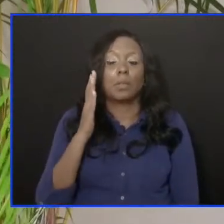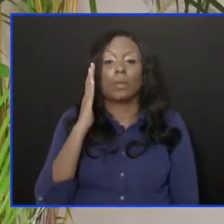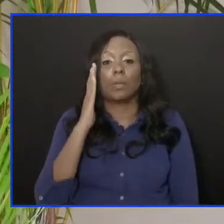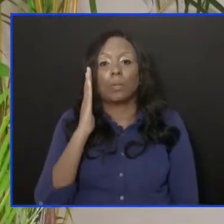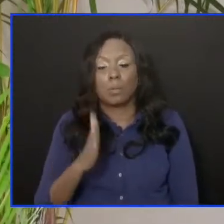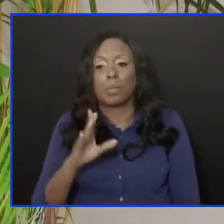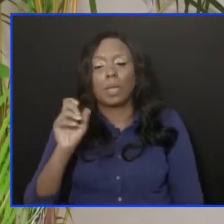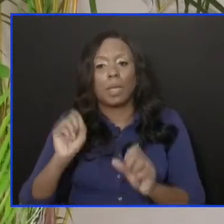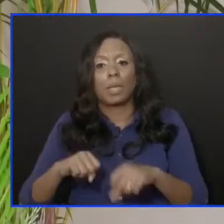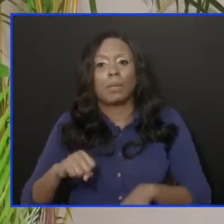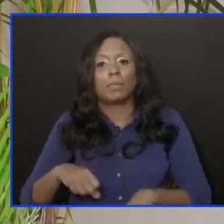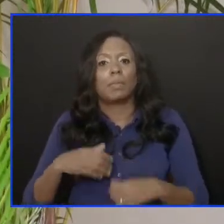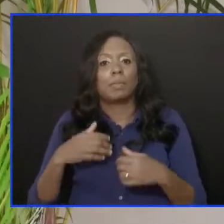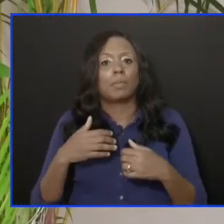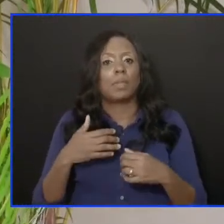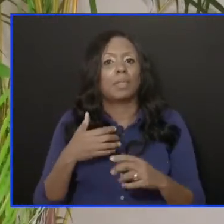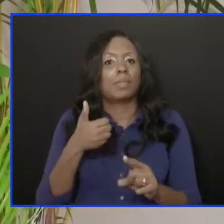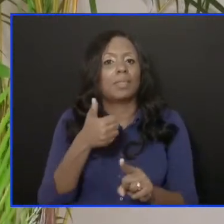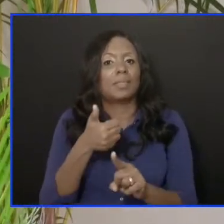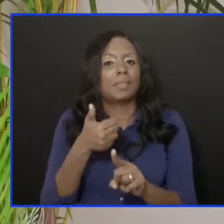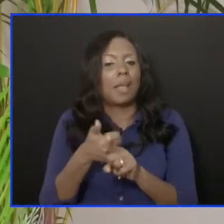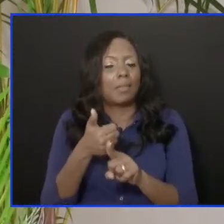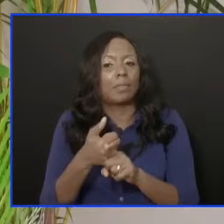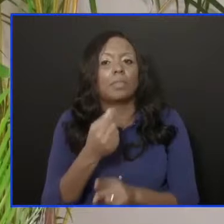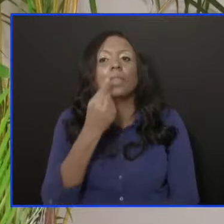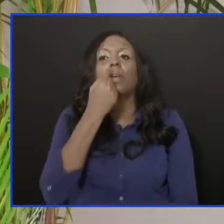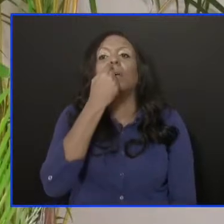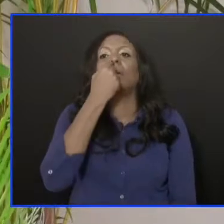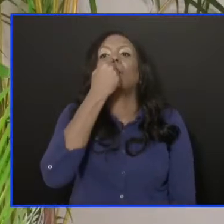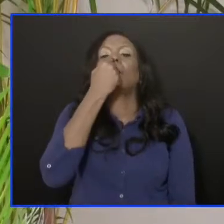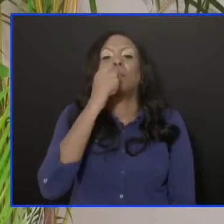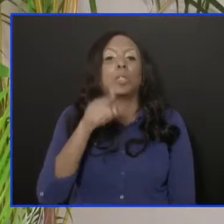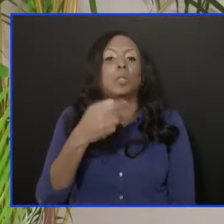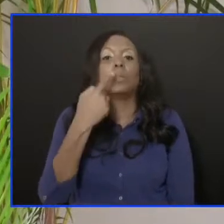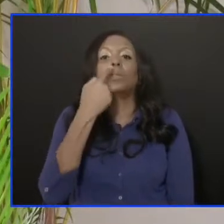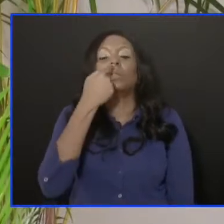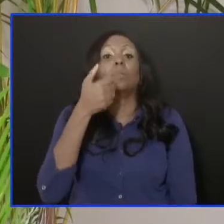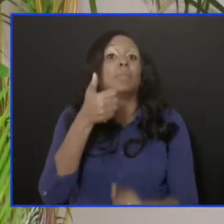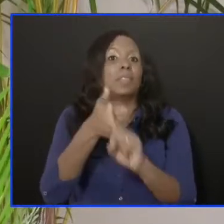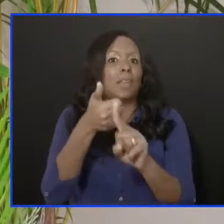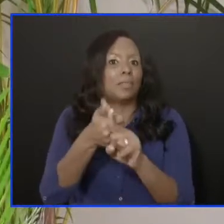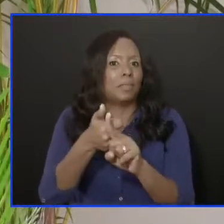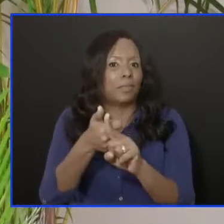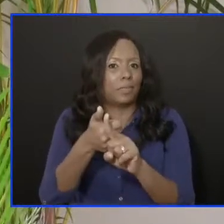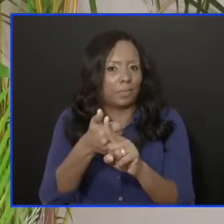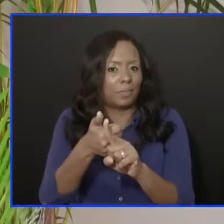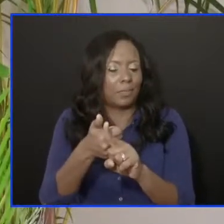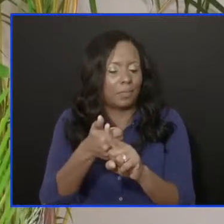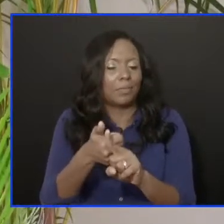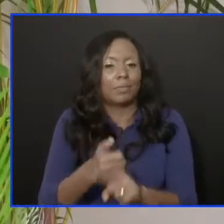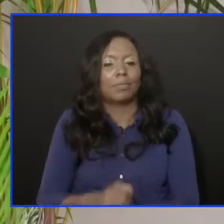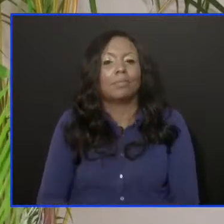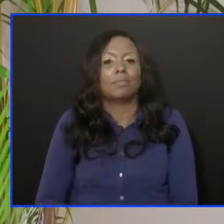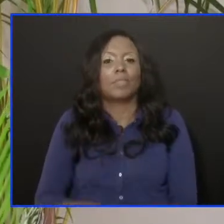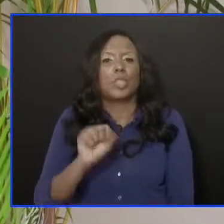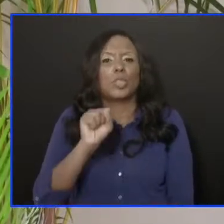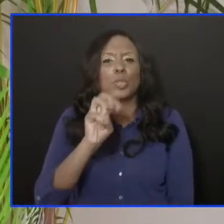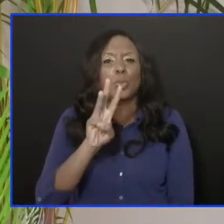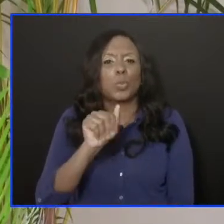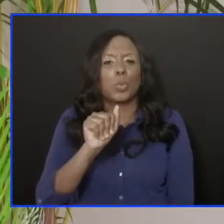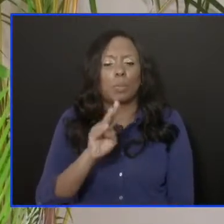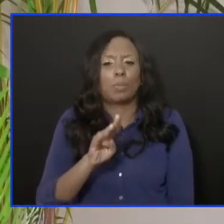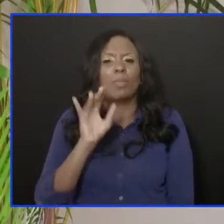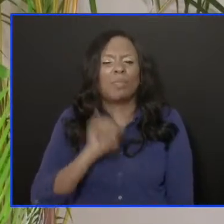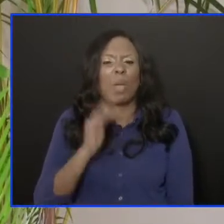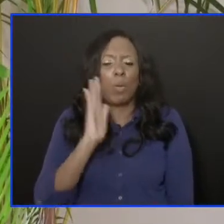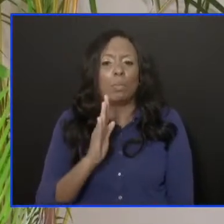self-swab, which is supervised. So it's a self-administered swab, and this will be used as a